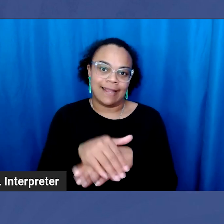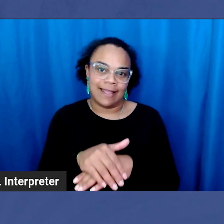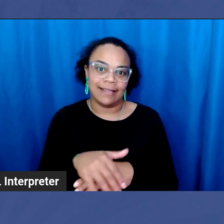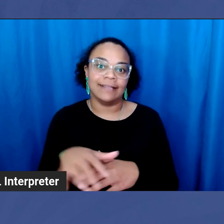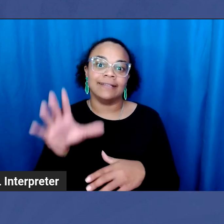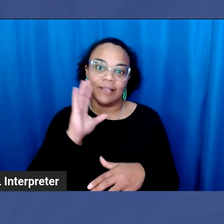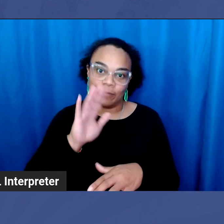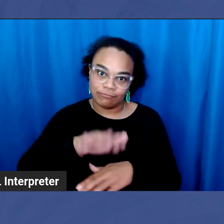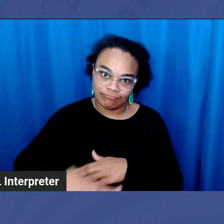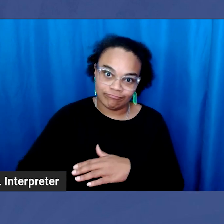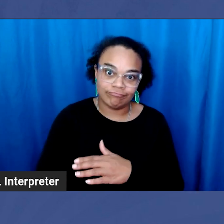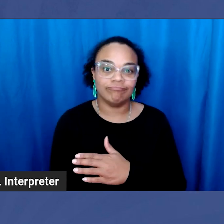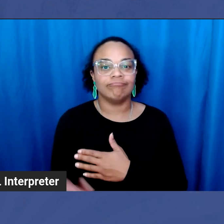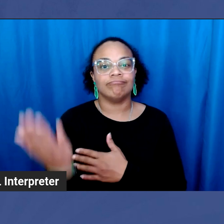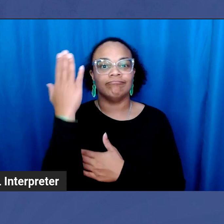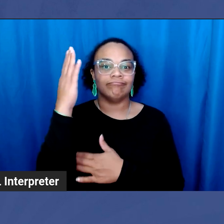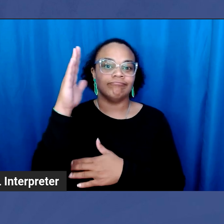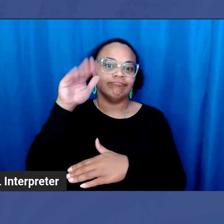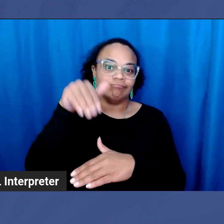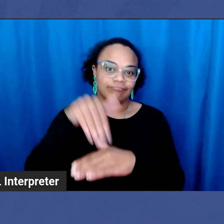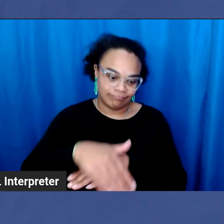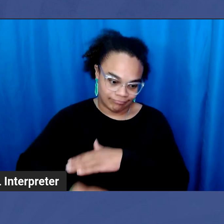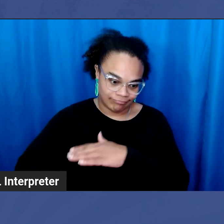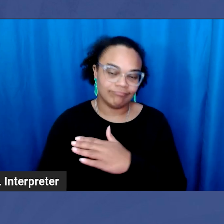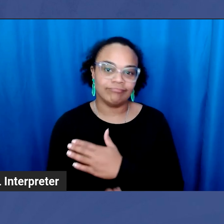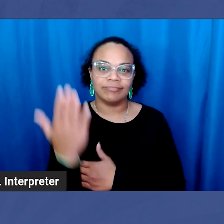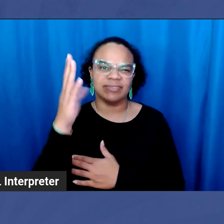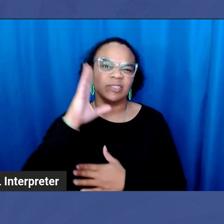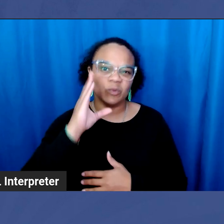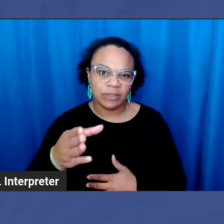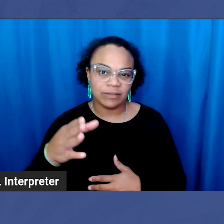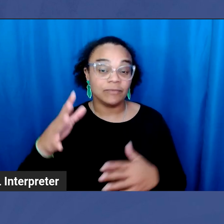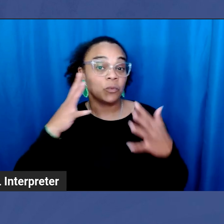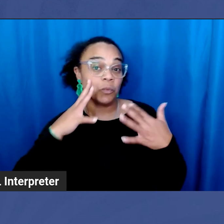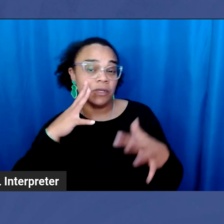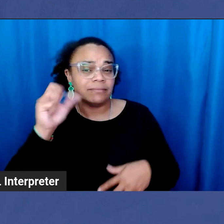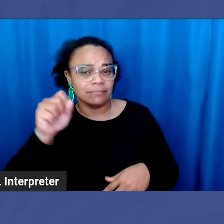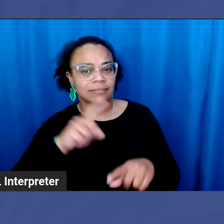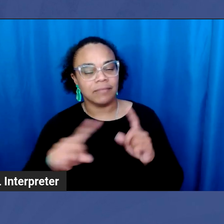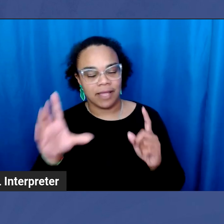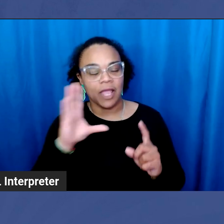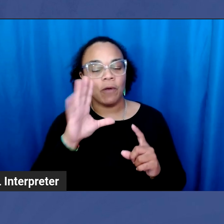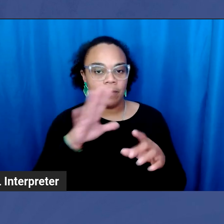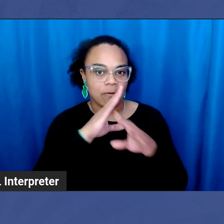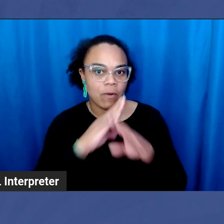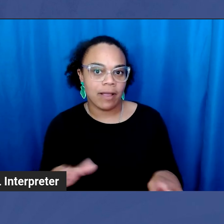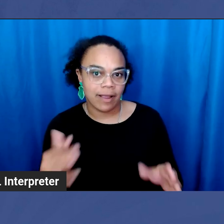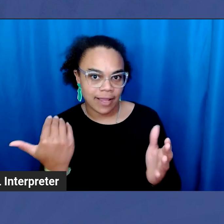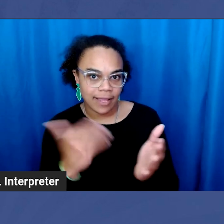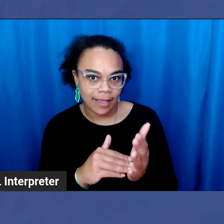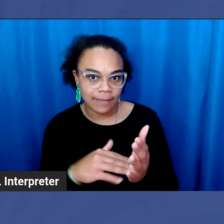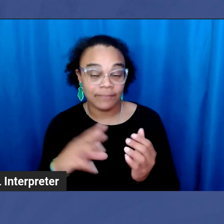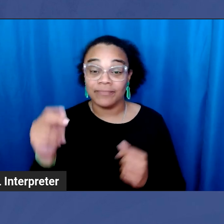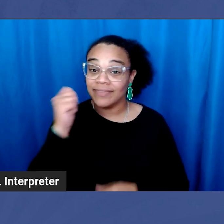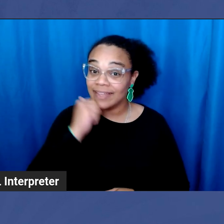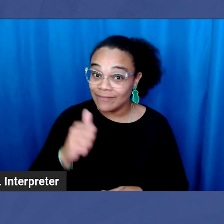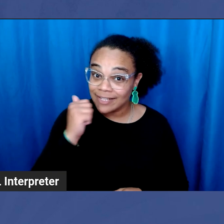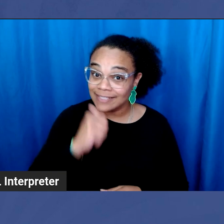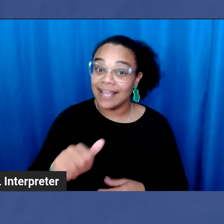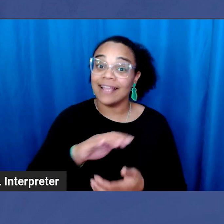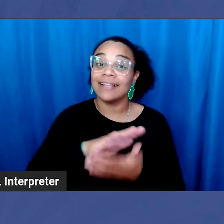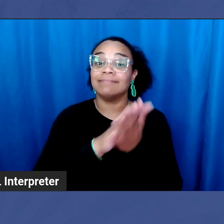will pass into the next day. And though it's noisy, yes, it will be quiet again, and each day